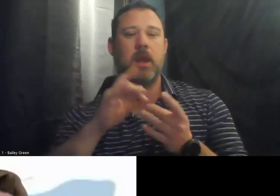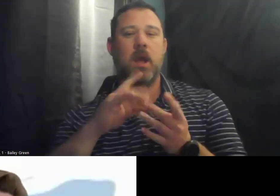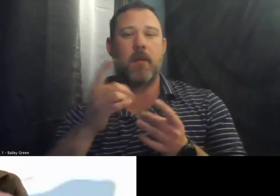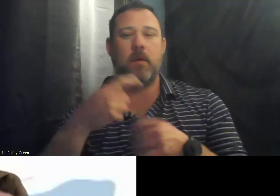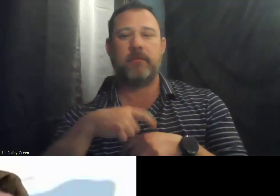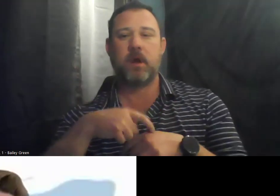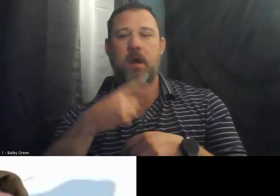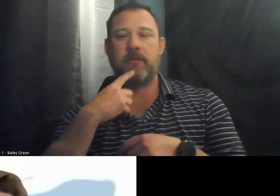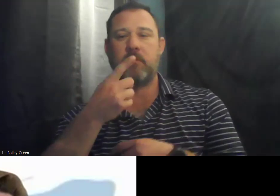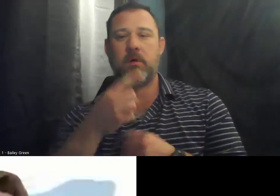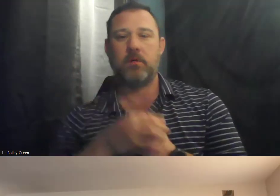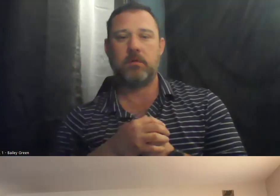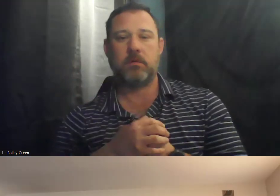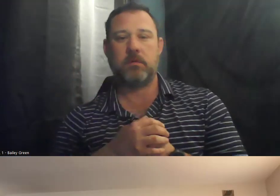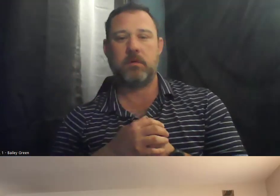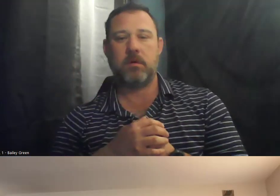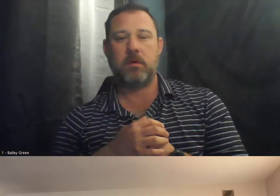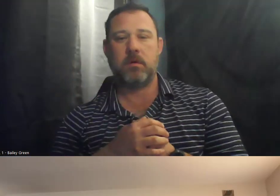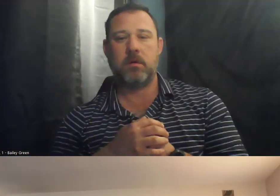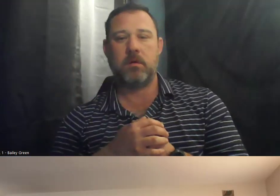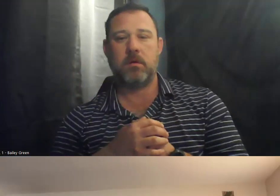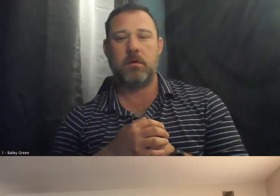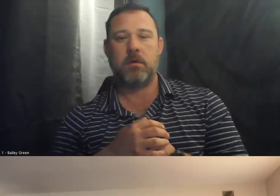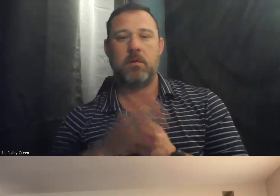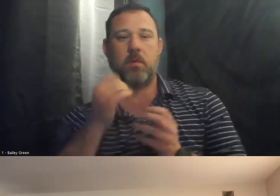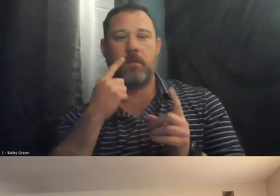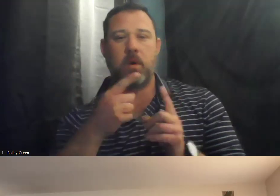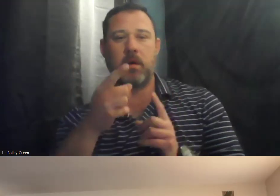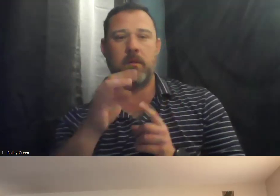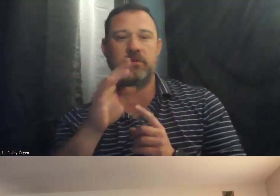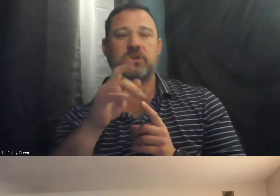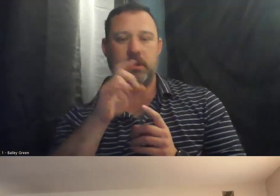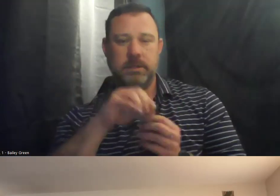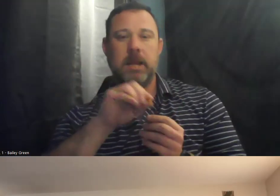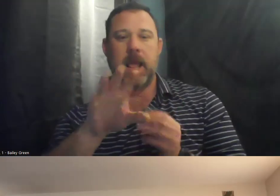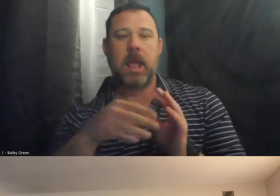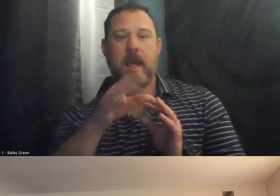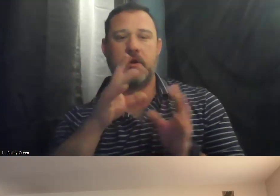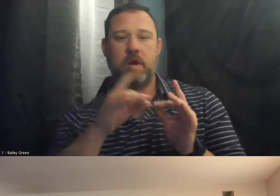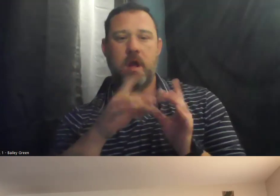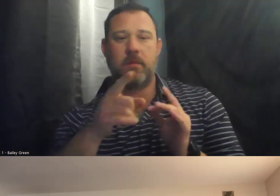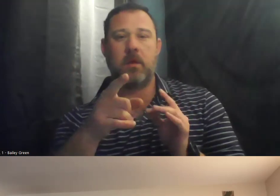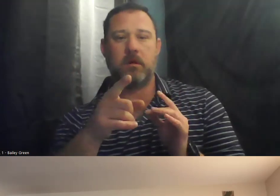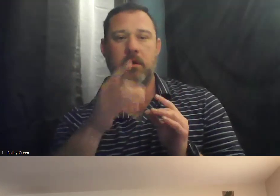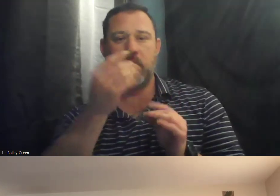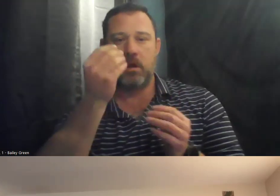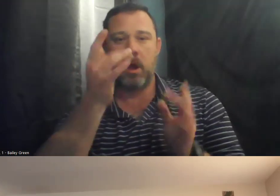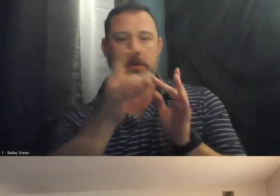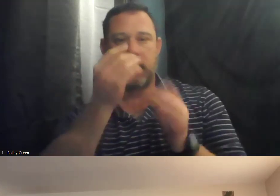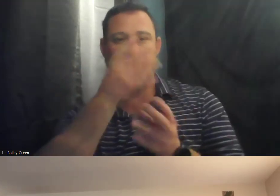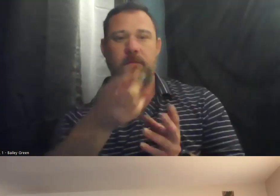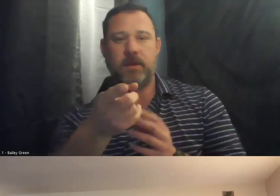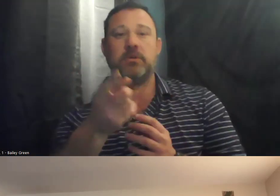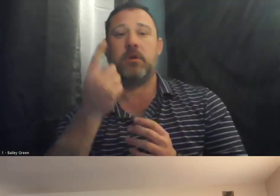time for you to do that, Adina. I did want to point out that Michelle did put her contact information in the chat. Go ahead, Adina. Yeah,